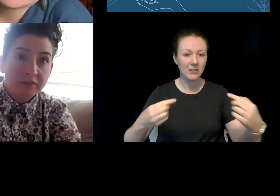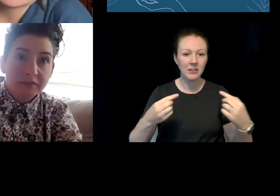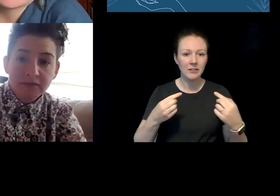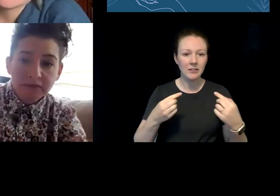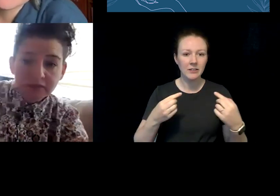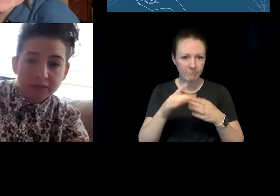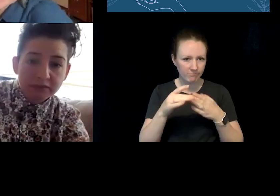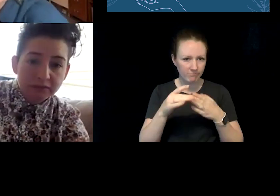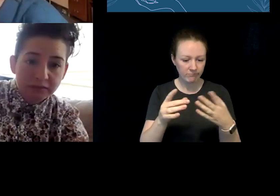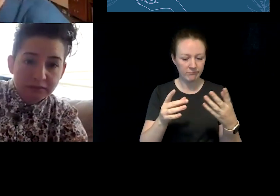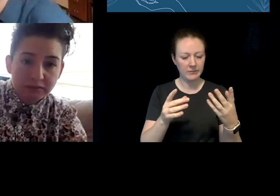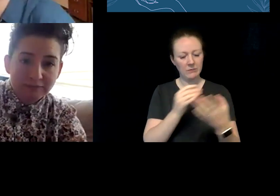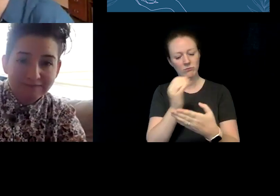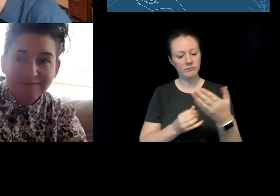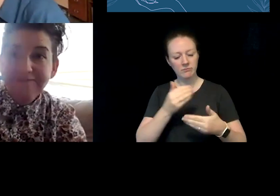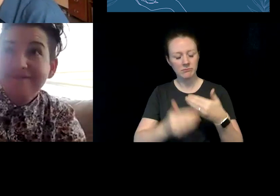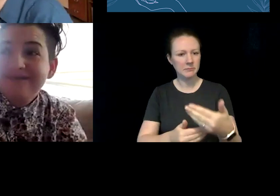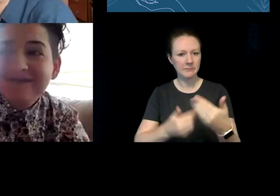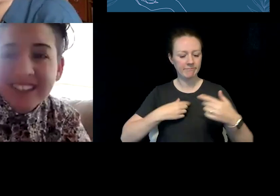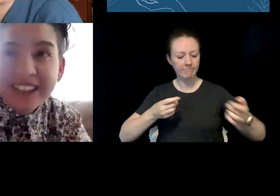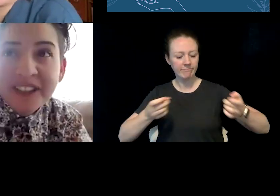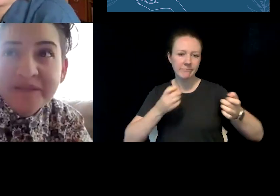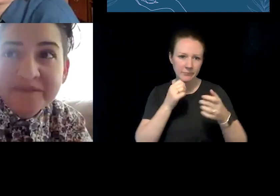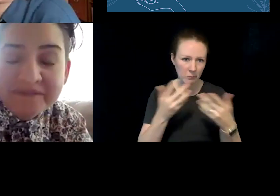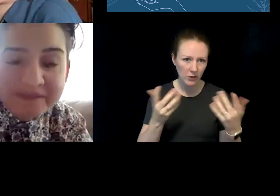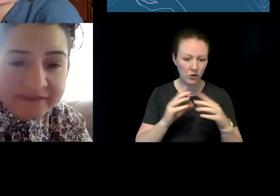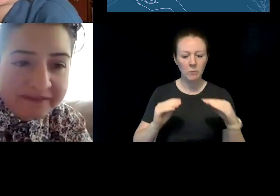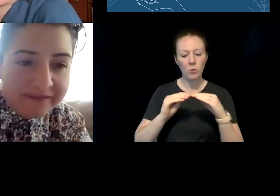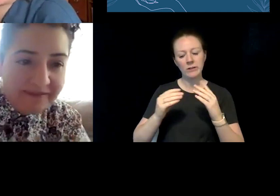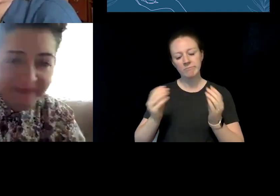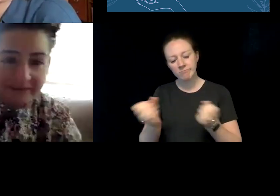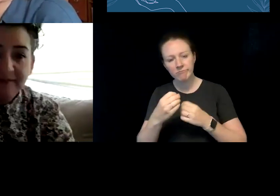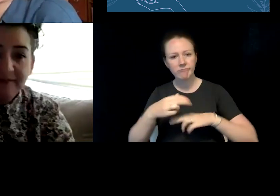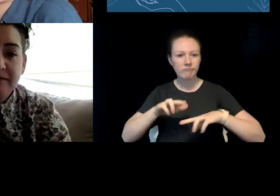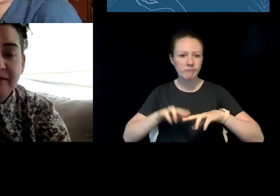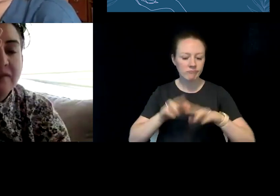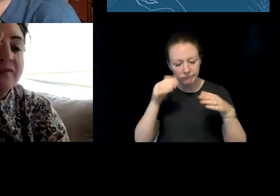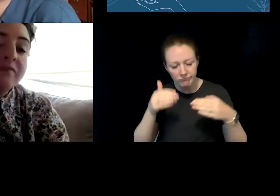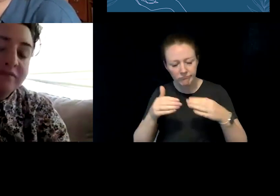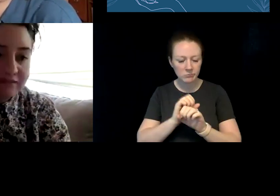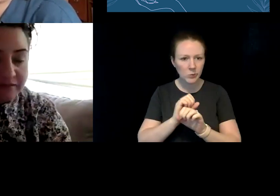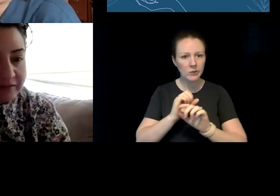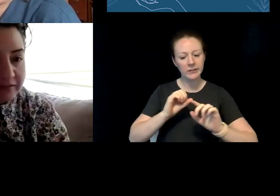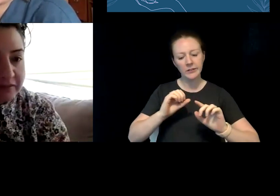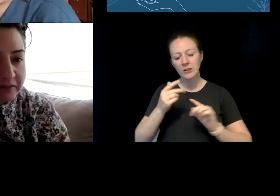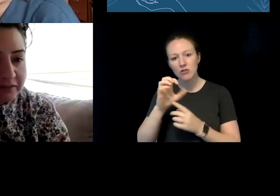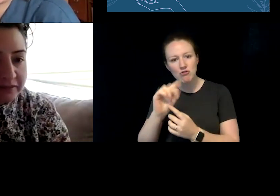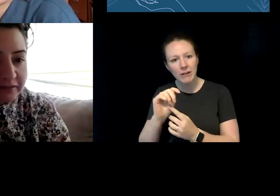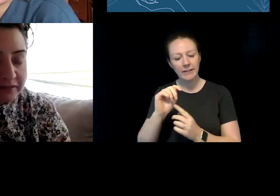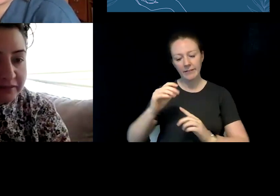sitting in the office and writing grant applications and planning with my co-artistic director, Adam Grant Warren, of course.